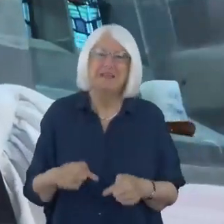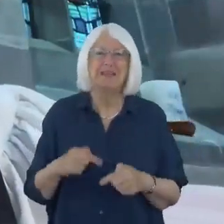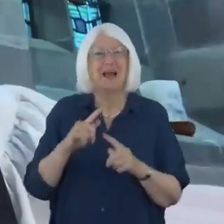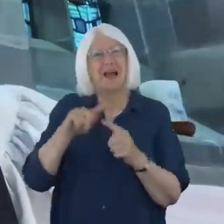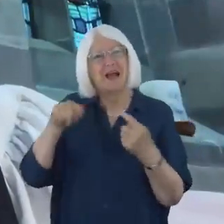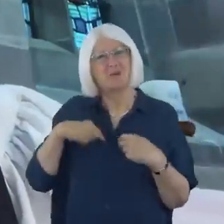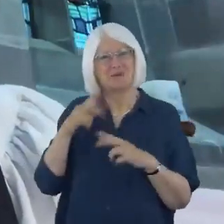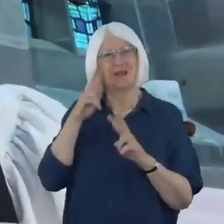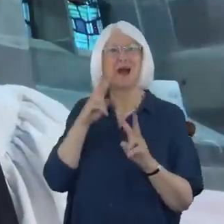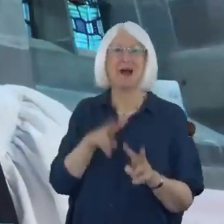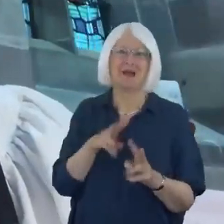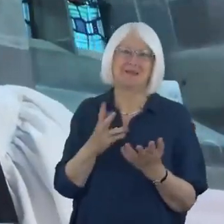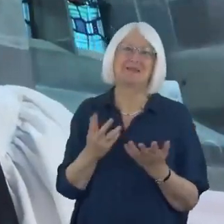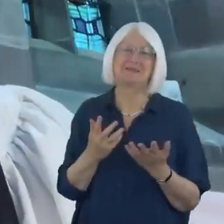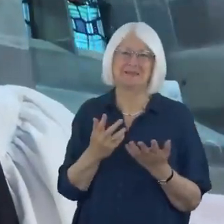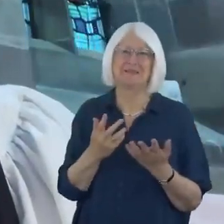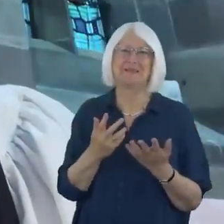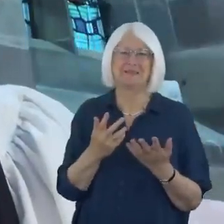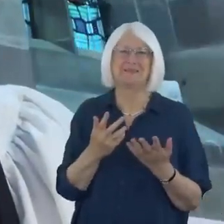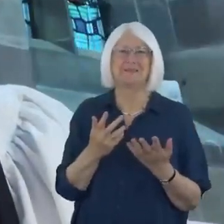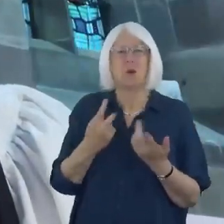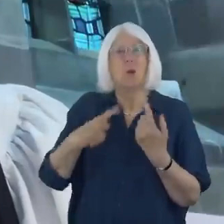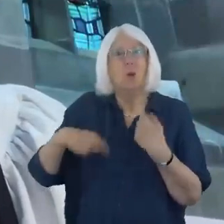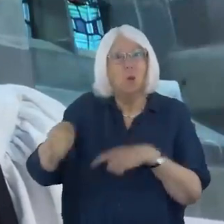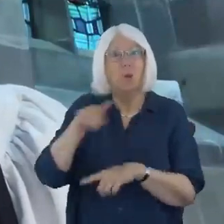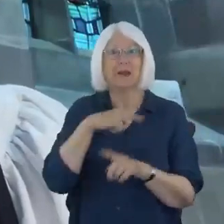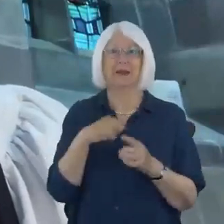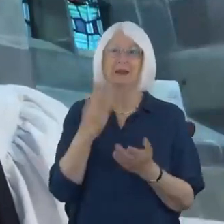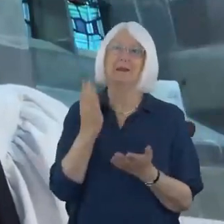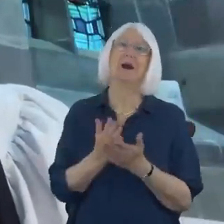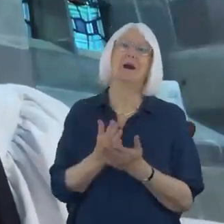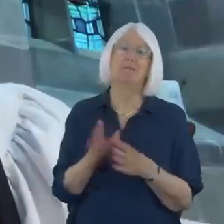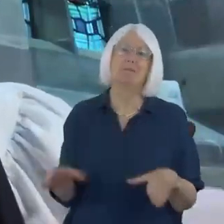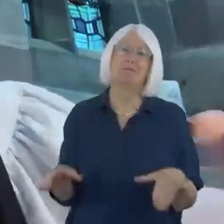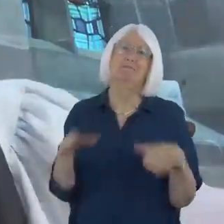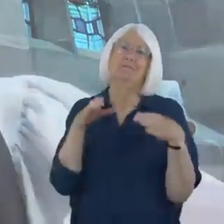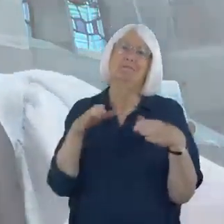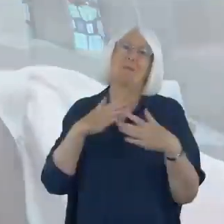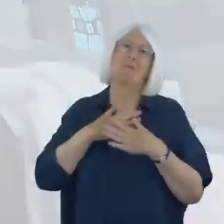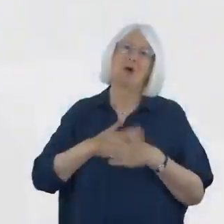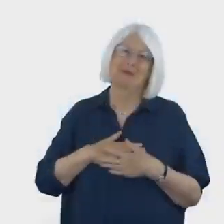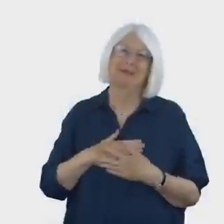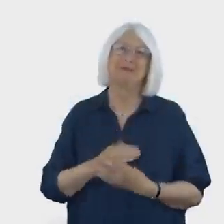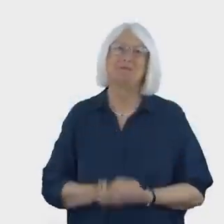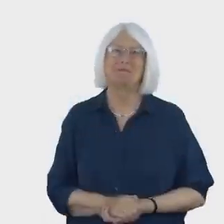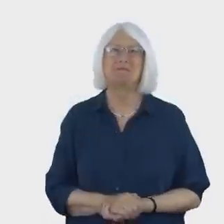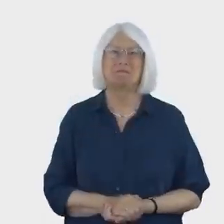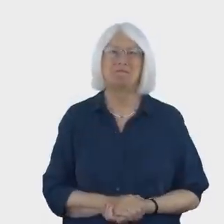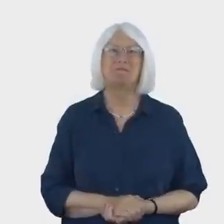We are his body, for we are the body of Christ.